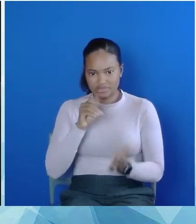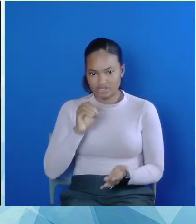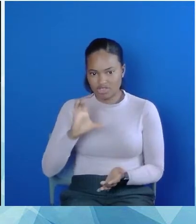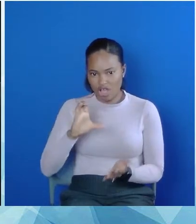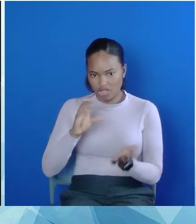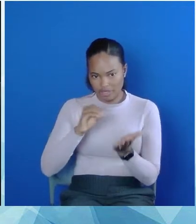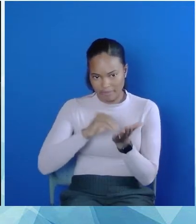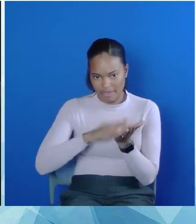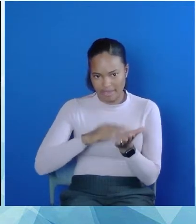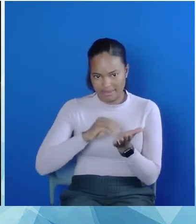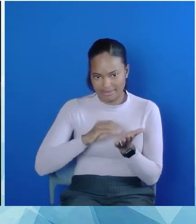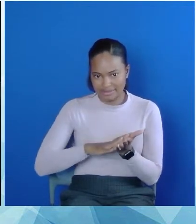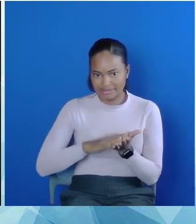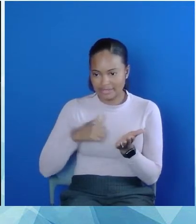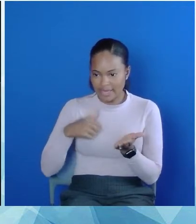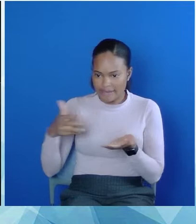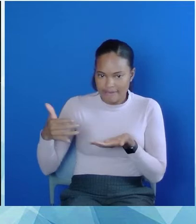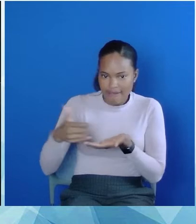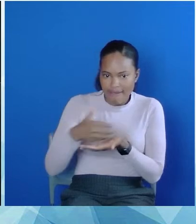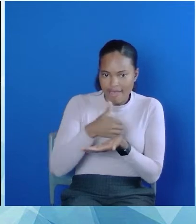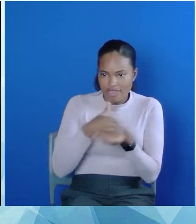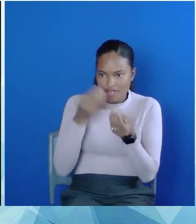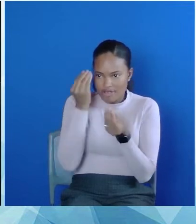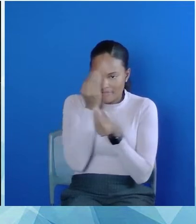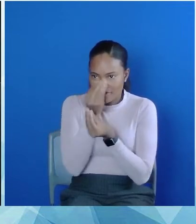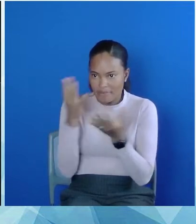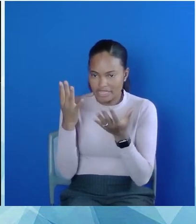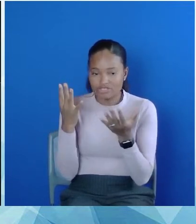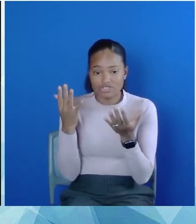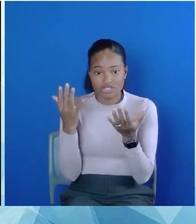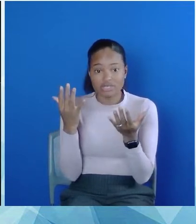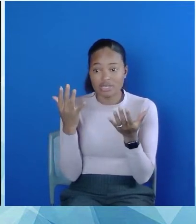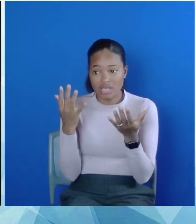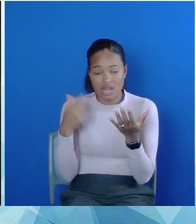gathering information and putting that all together